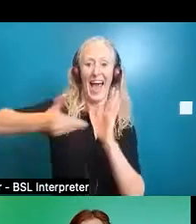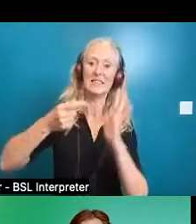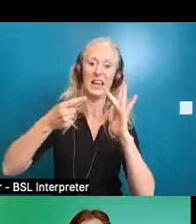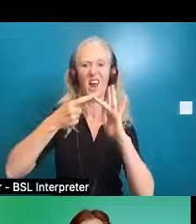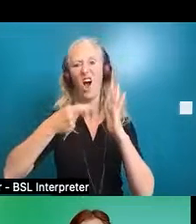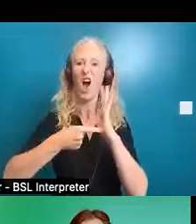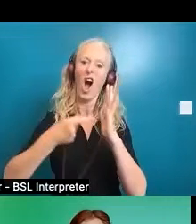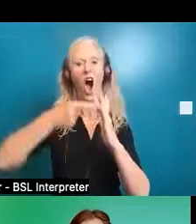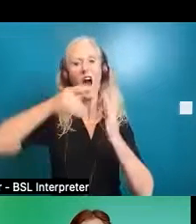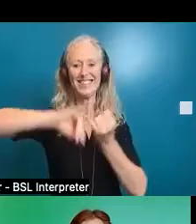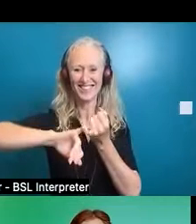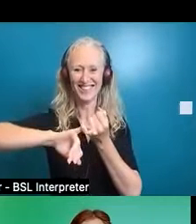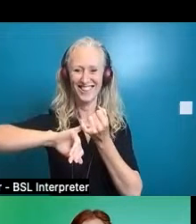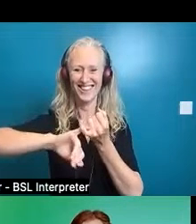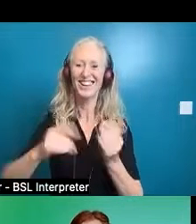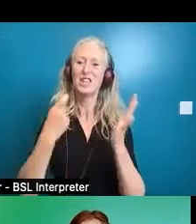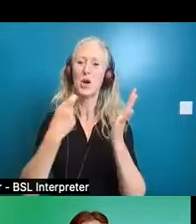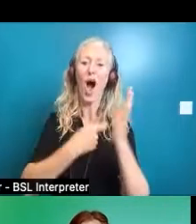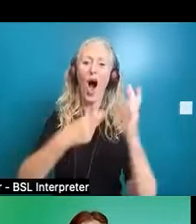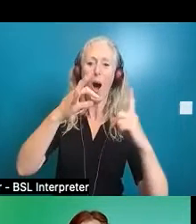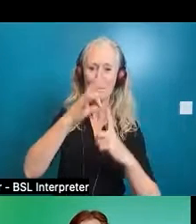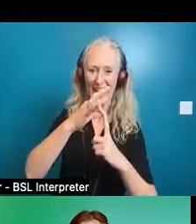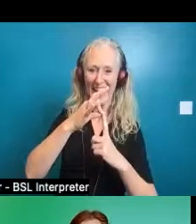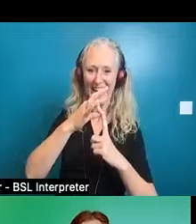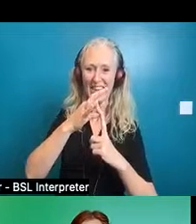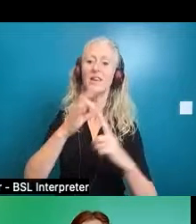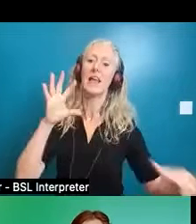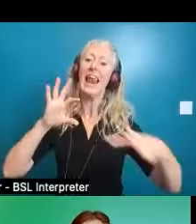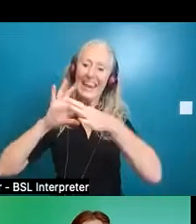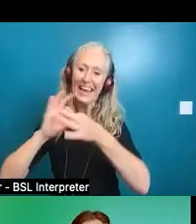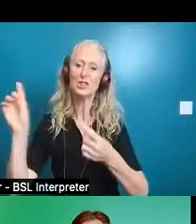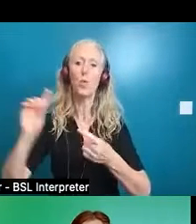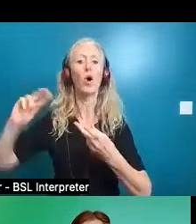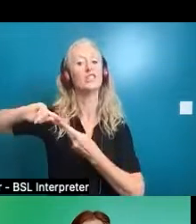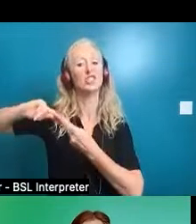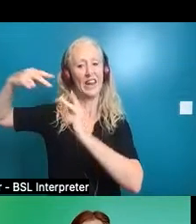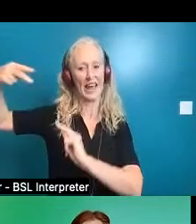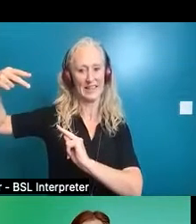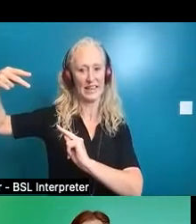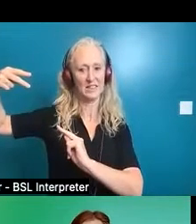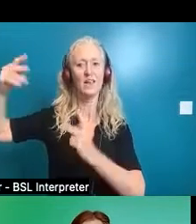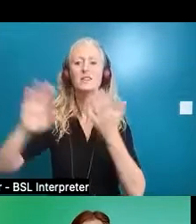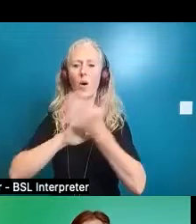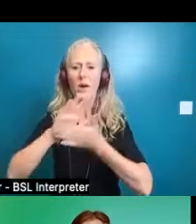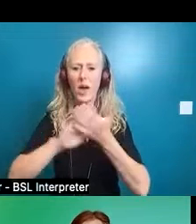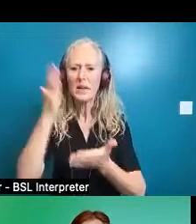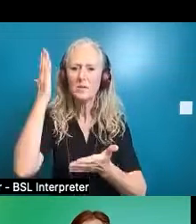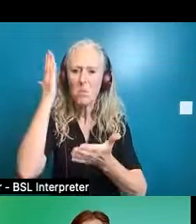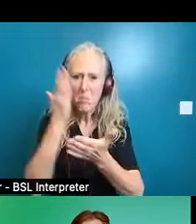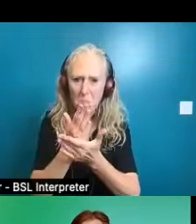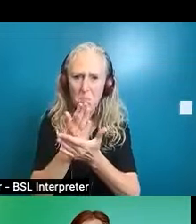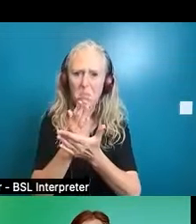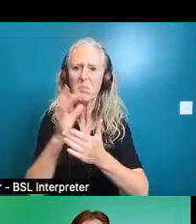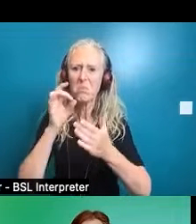know now that retinitis pigmentosa, or RP, is a genetic condition, and there's very little in the way of inflammation associated with this, but there we are. That's